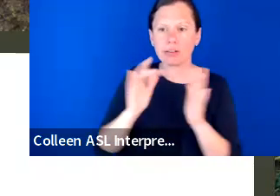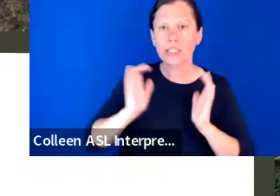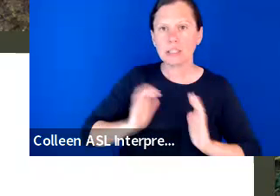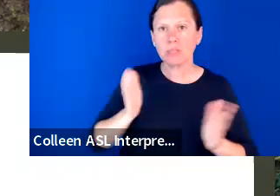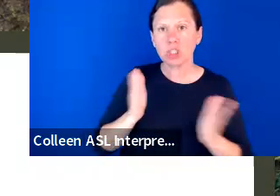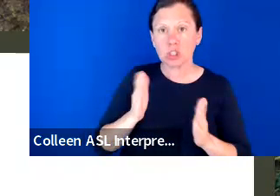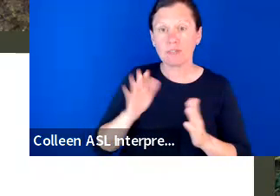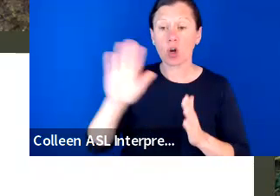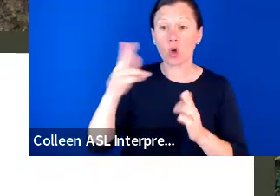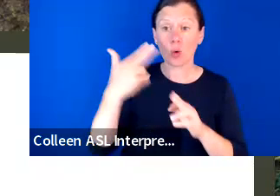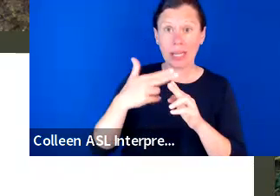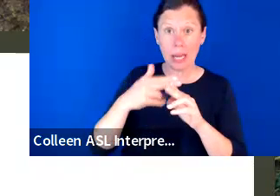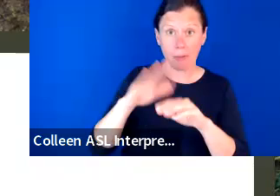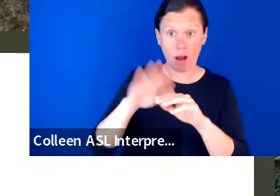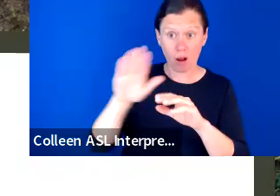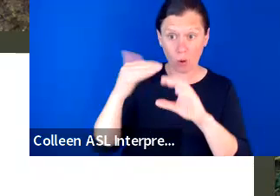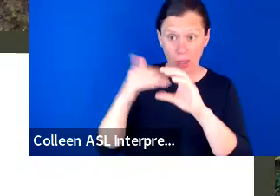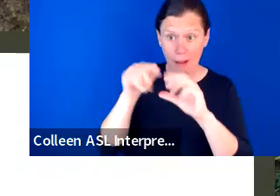out to you.